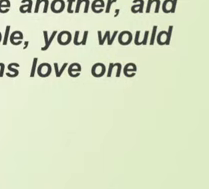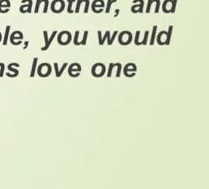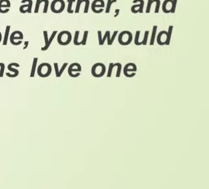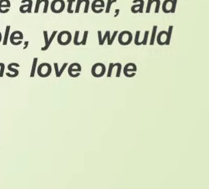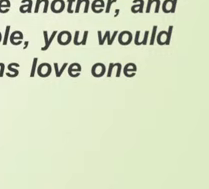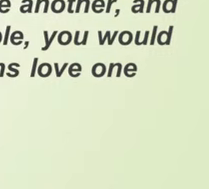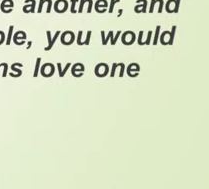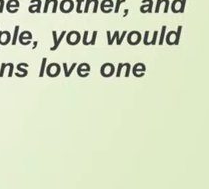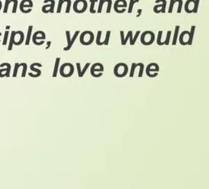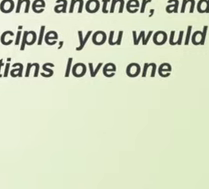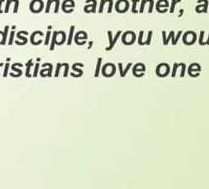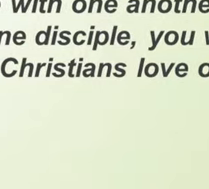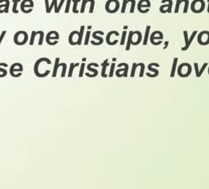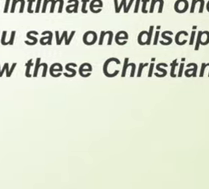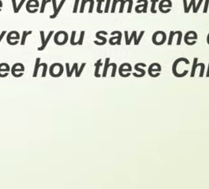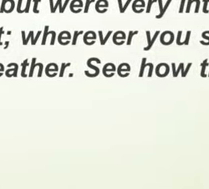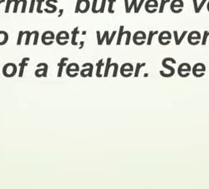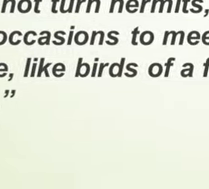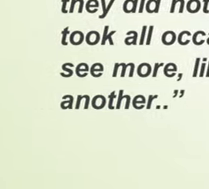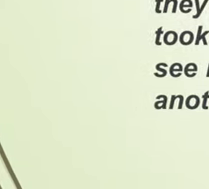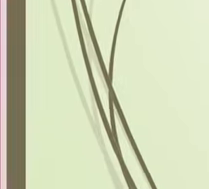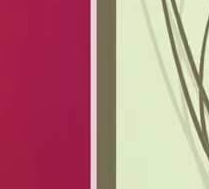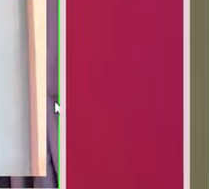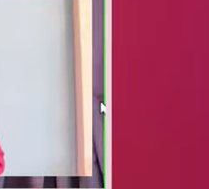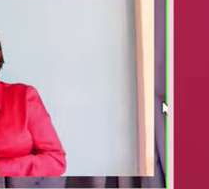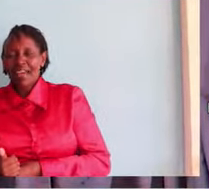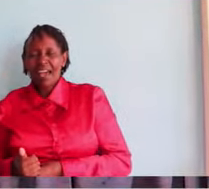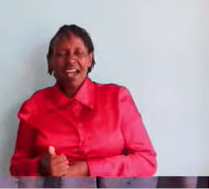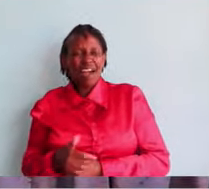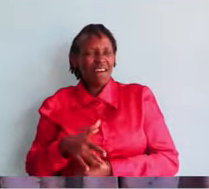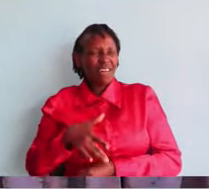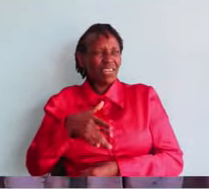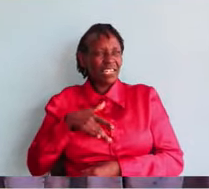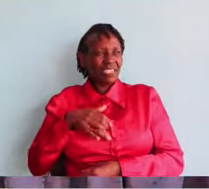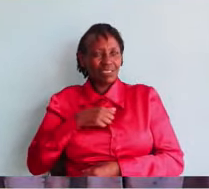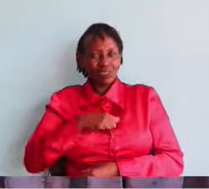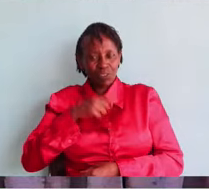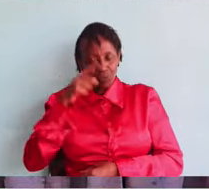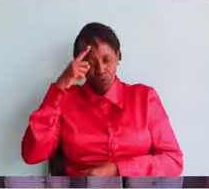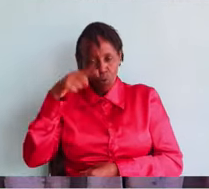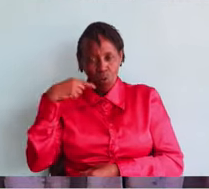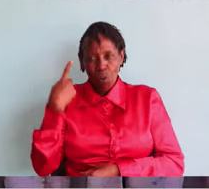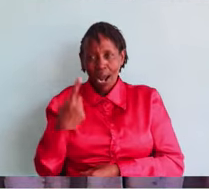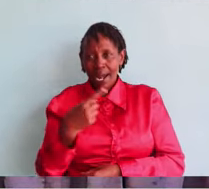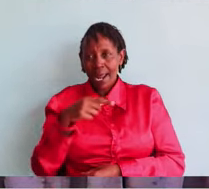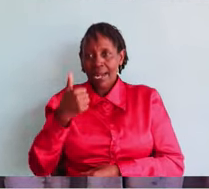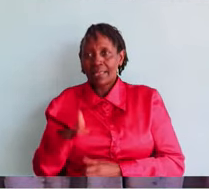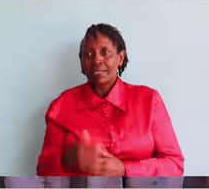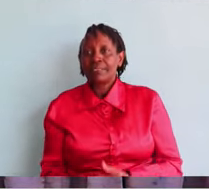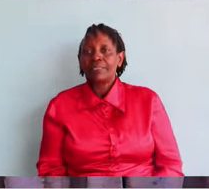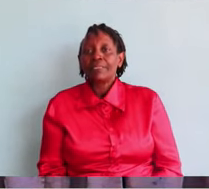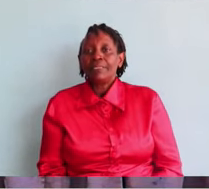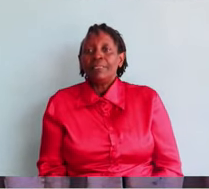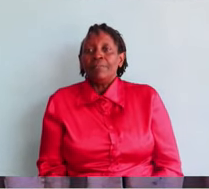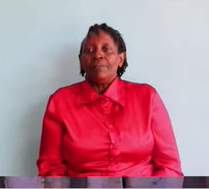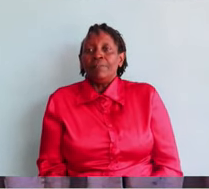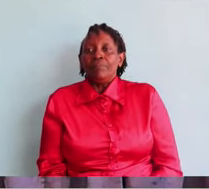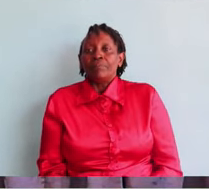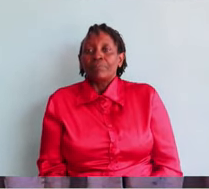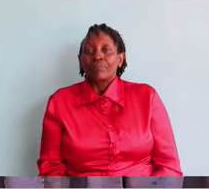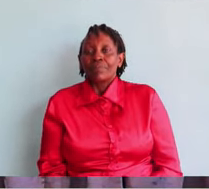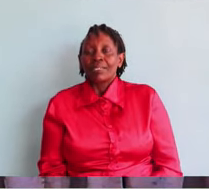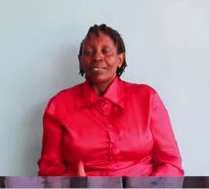about one another, they sympathized with one another, and heartily espoused one another's interest. And